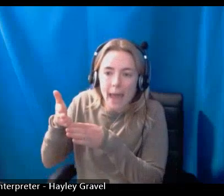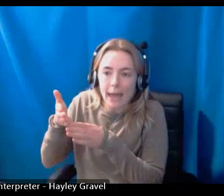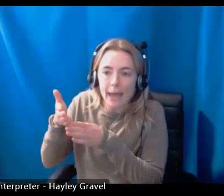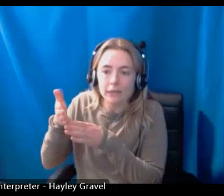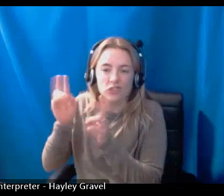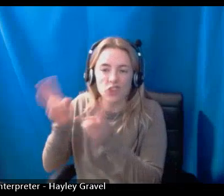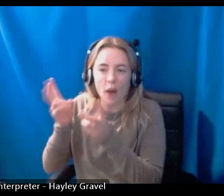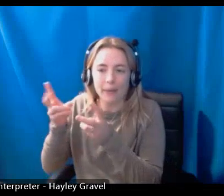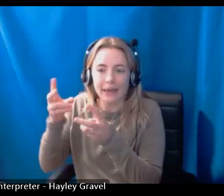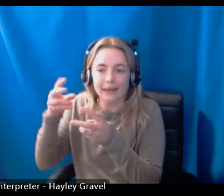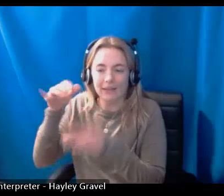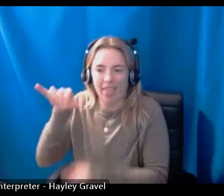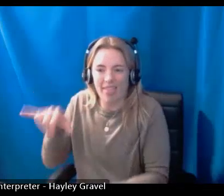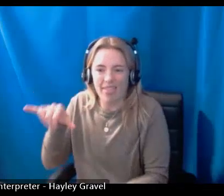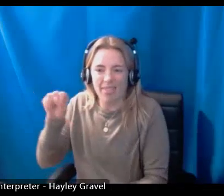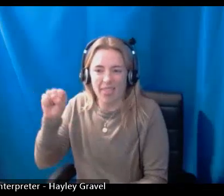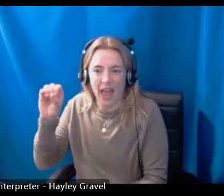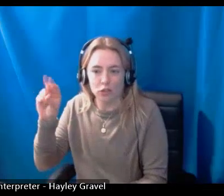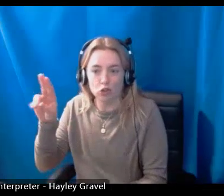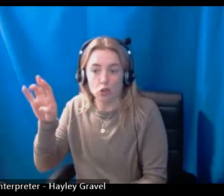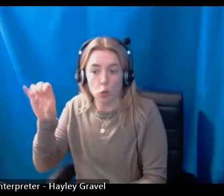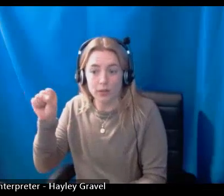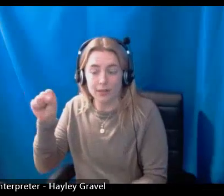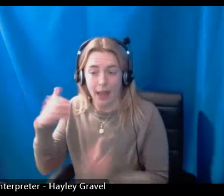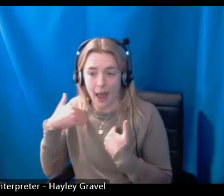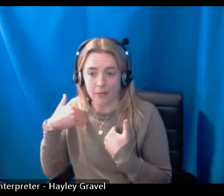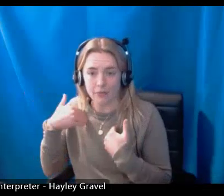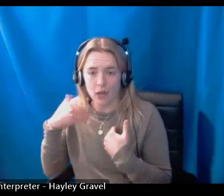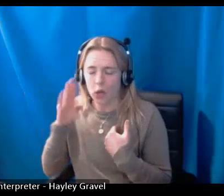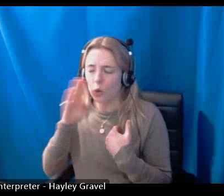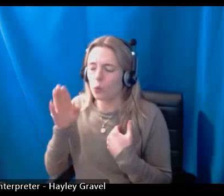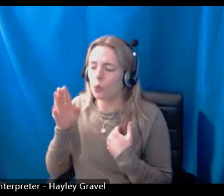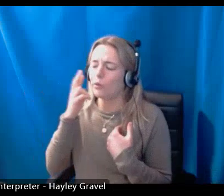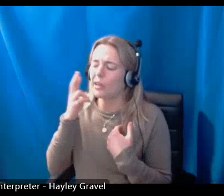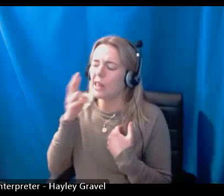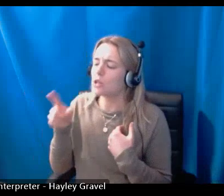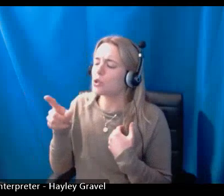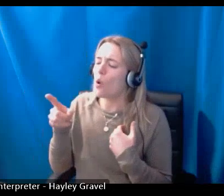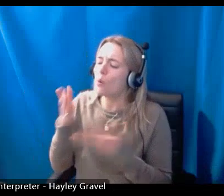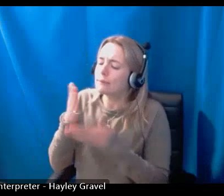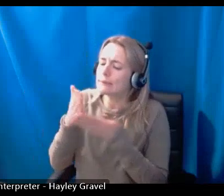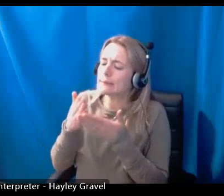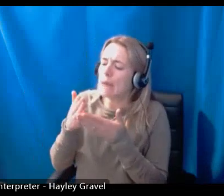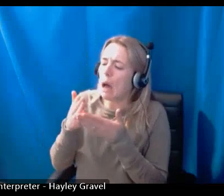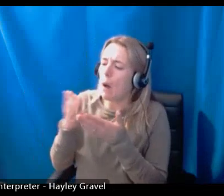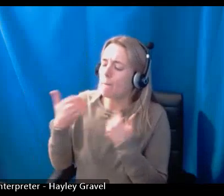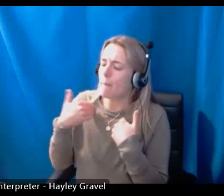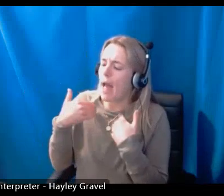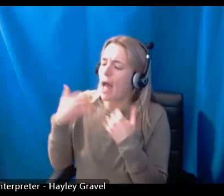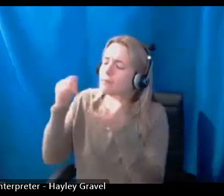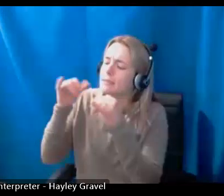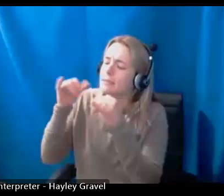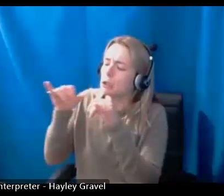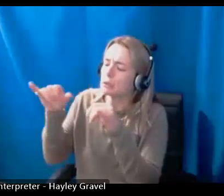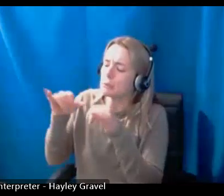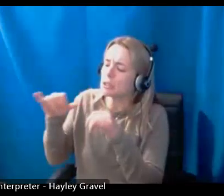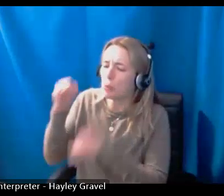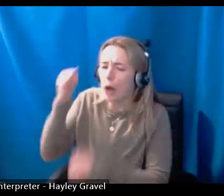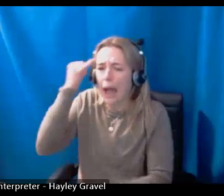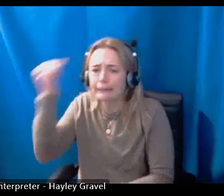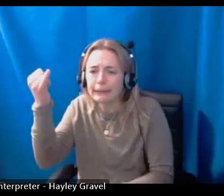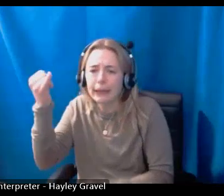So for me, in my topic, there's a lot of research done in acute care settings, not